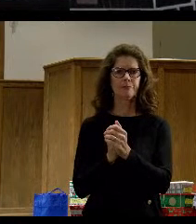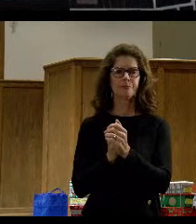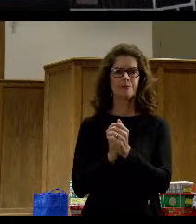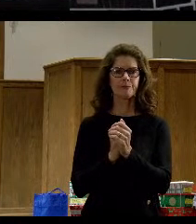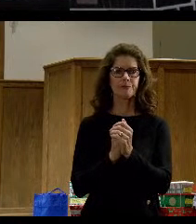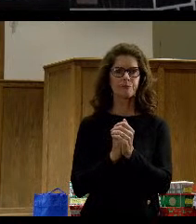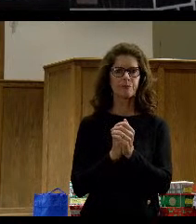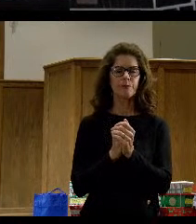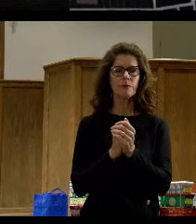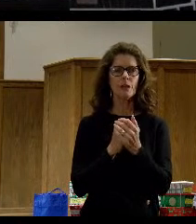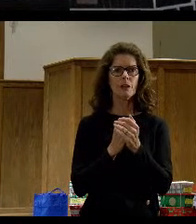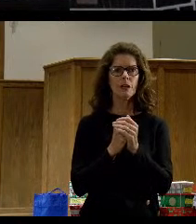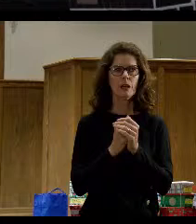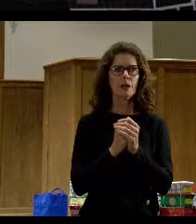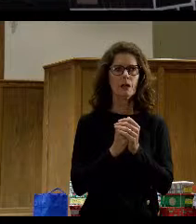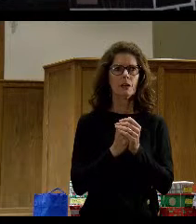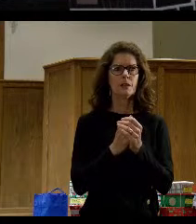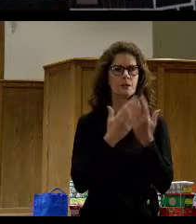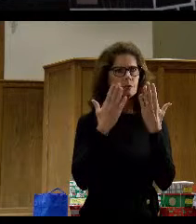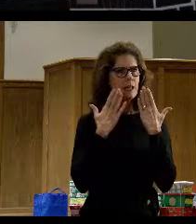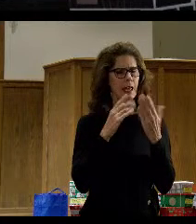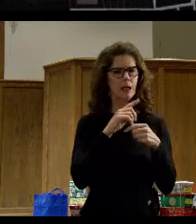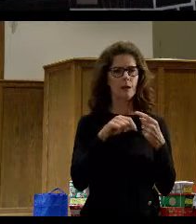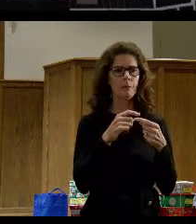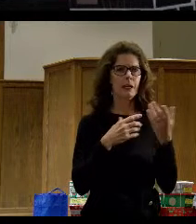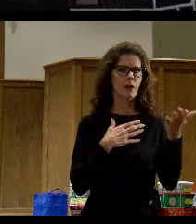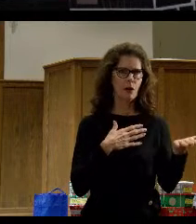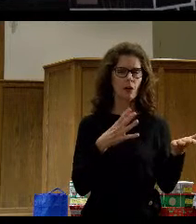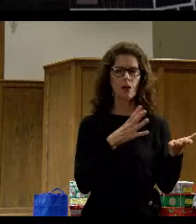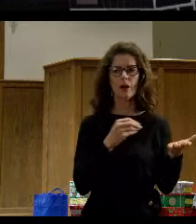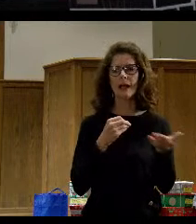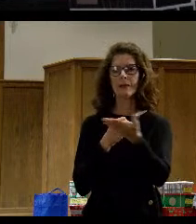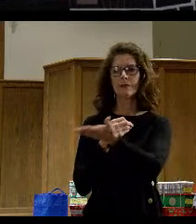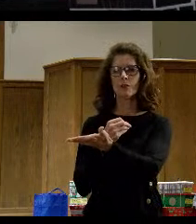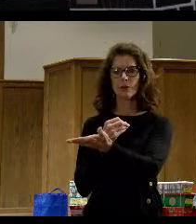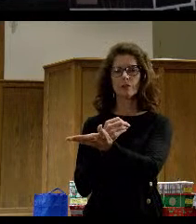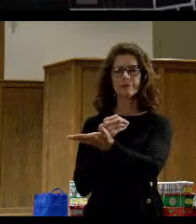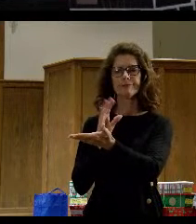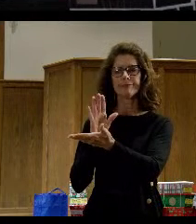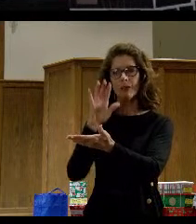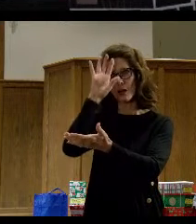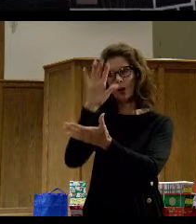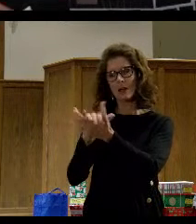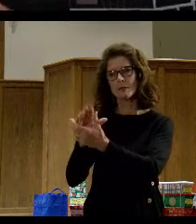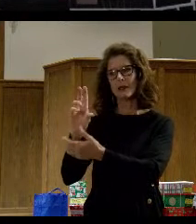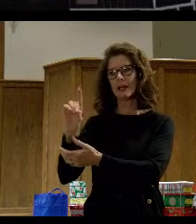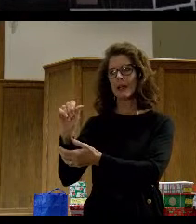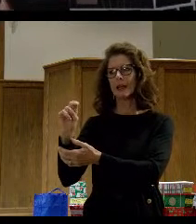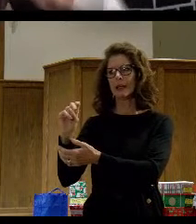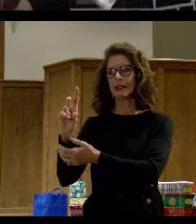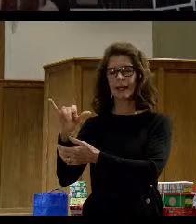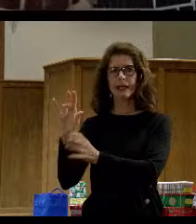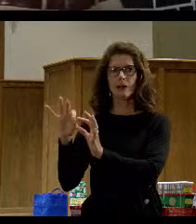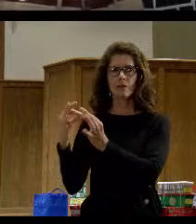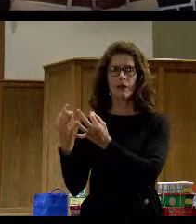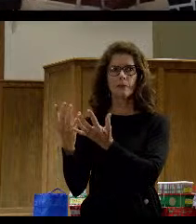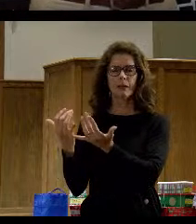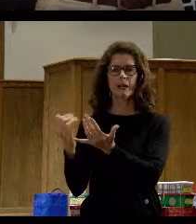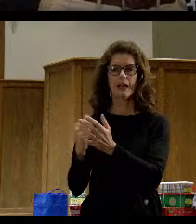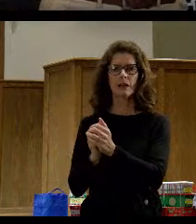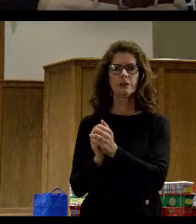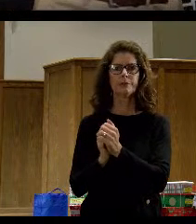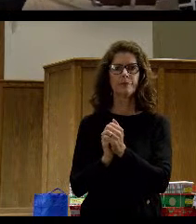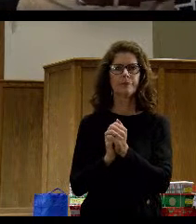Knox, such a sweet Christian woman, and we're praying for Danny, her husband, and for the rest of their family right now. We want you to know that the